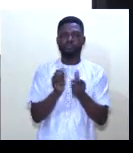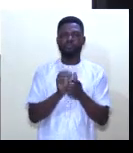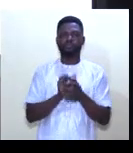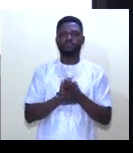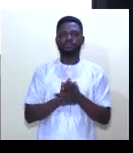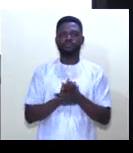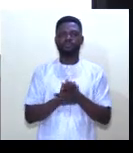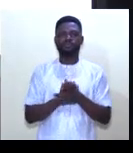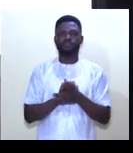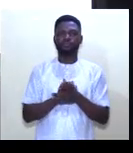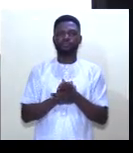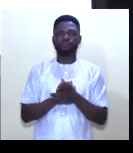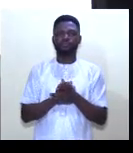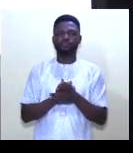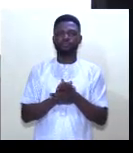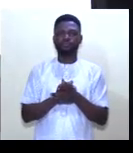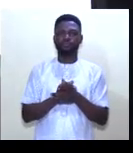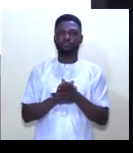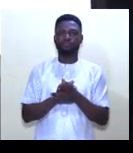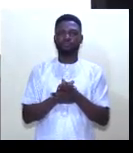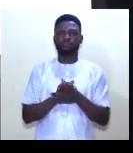quickly.